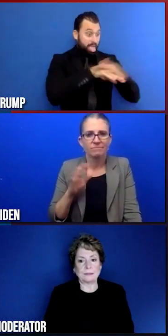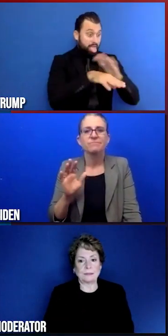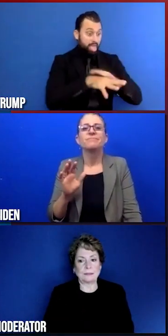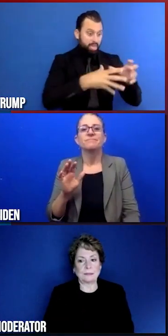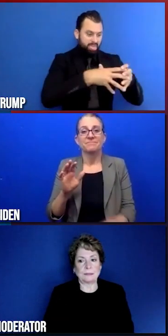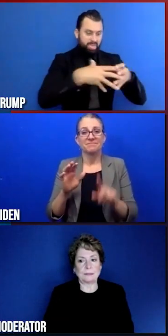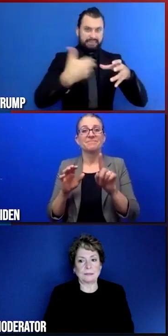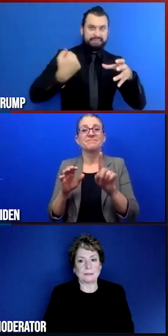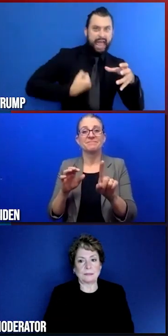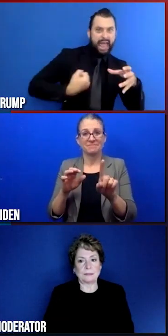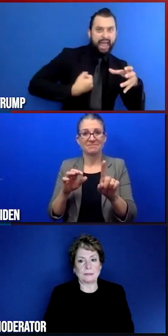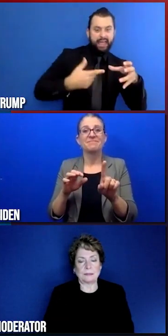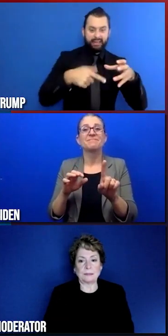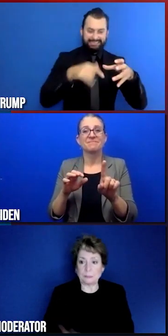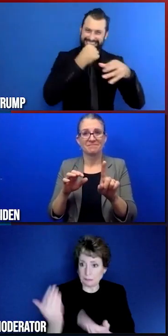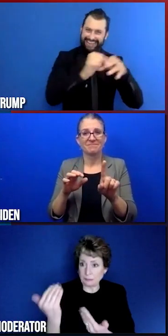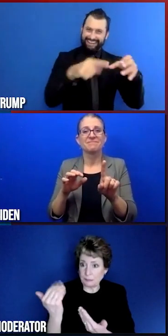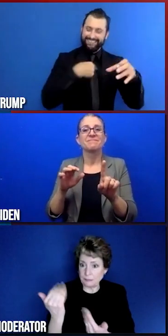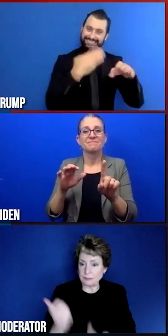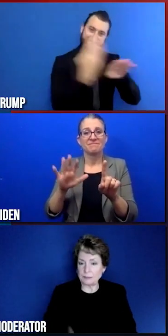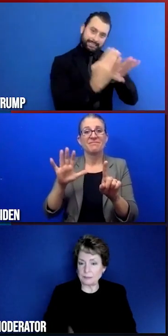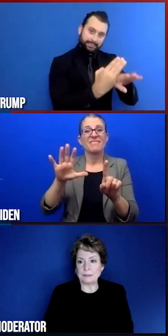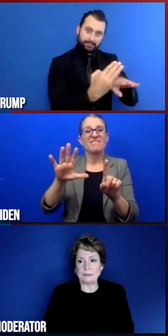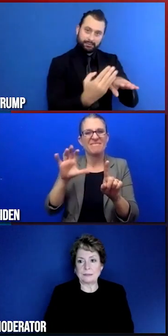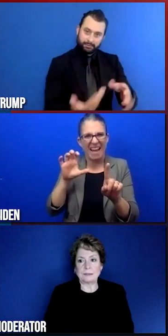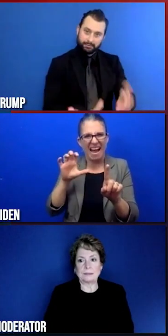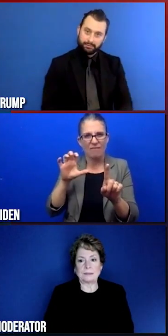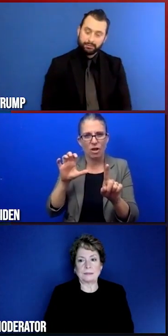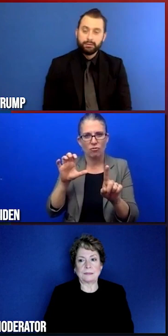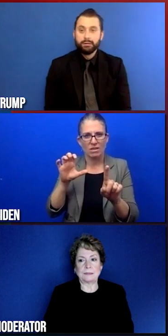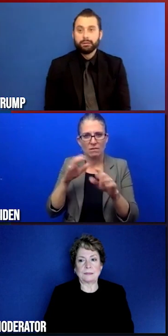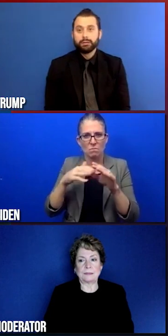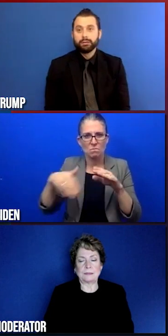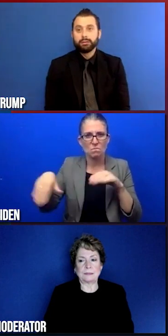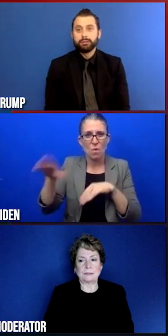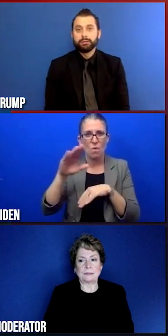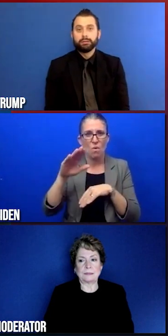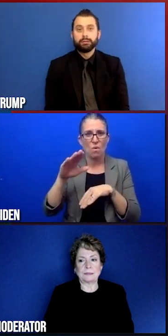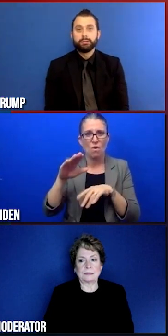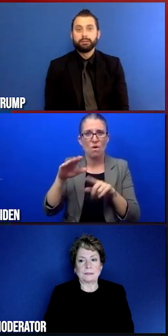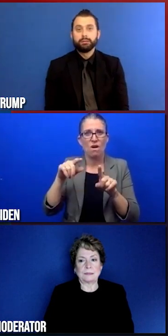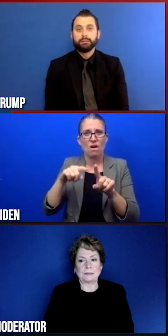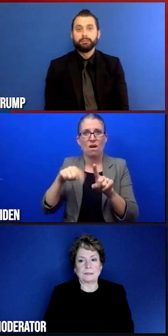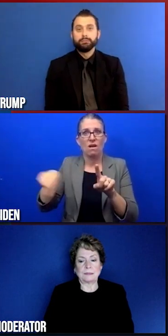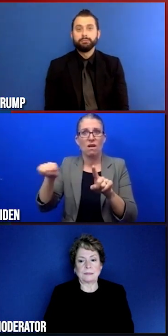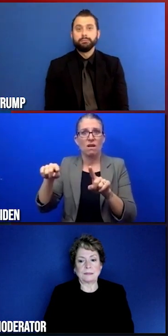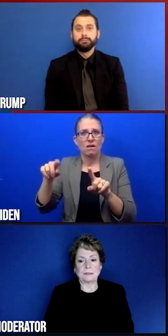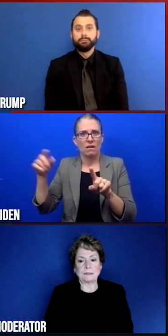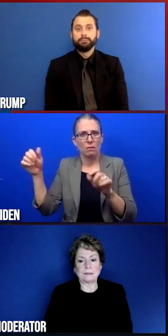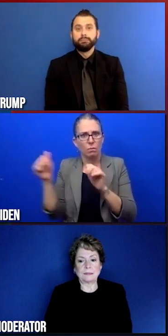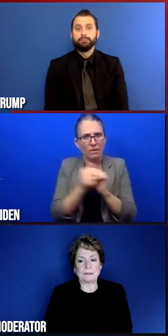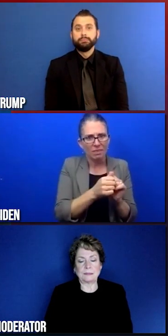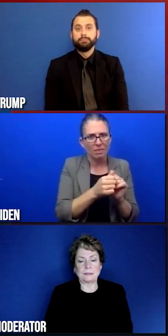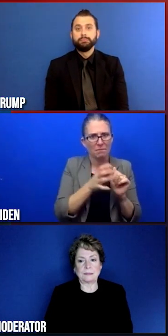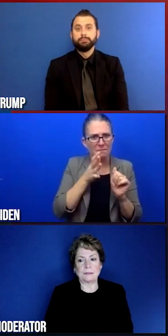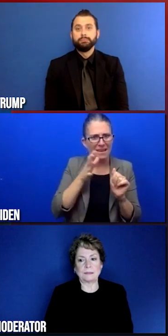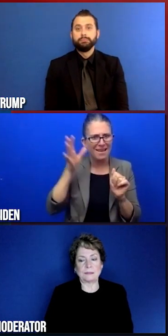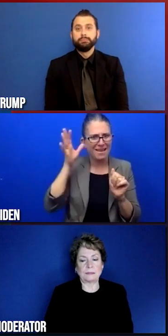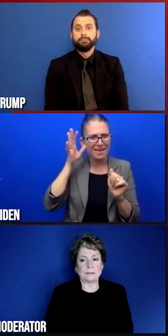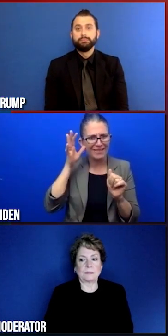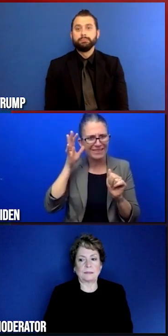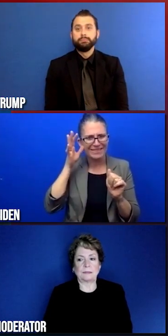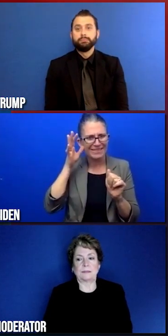kids came with parents. They separated them at the border to make it a disincentive to come to begin